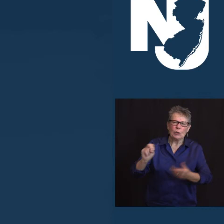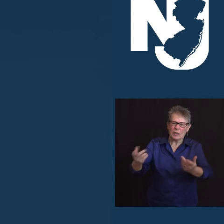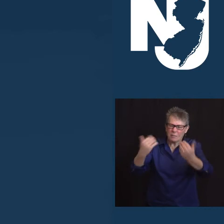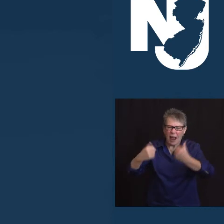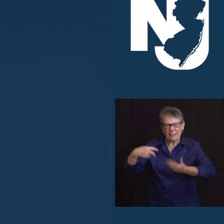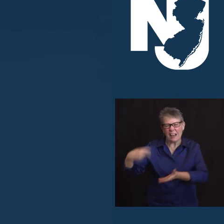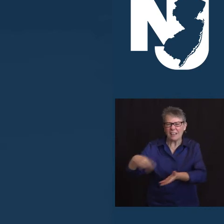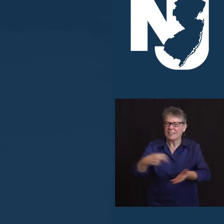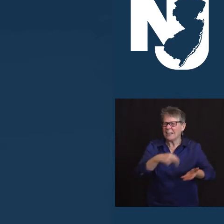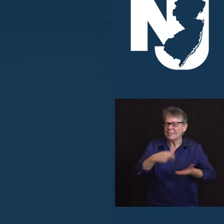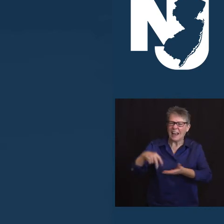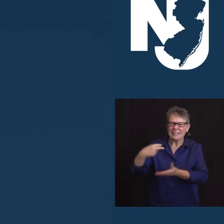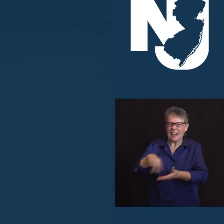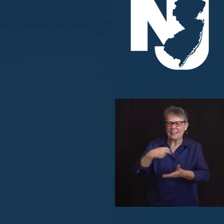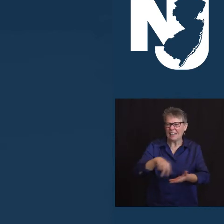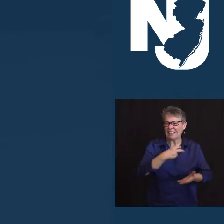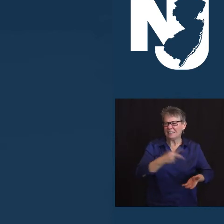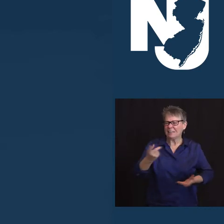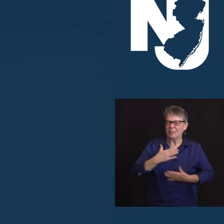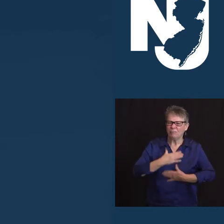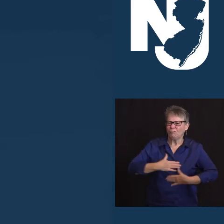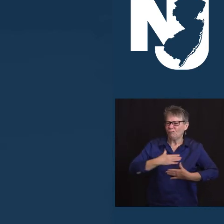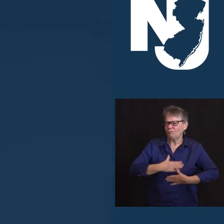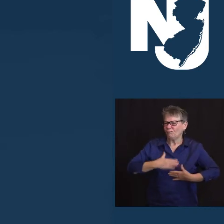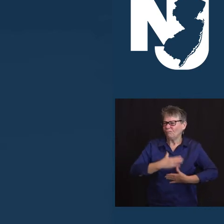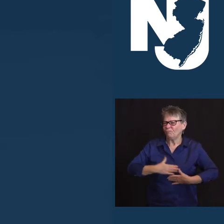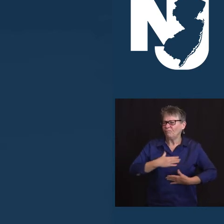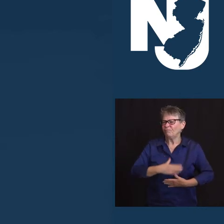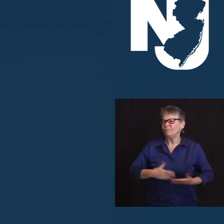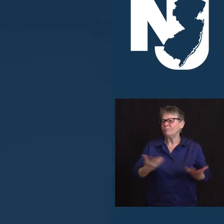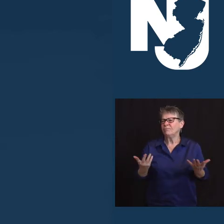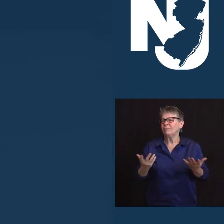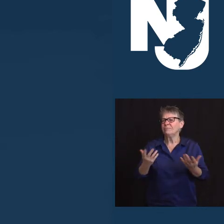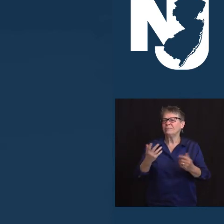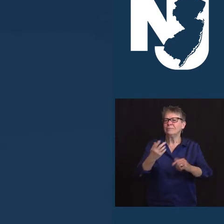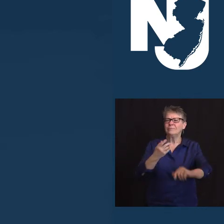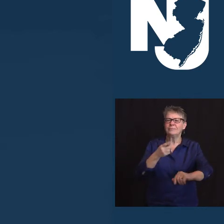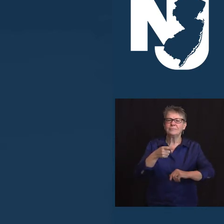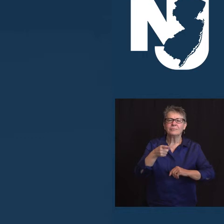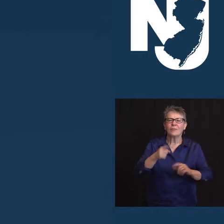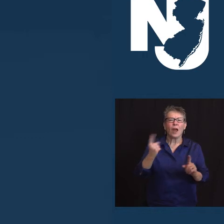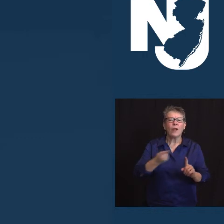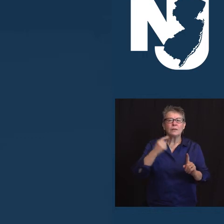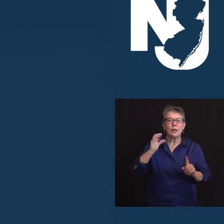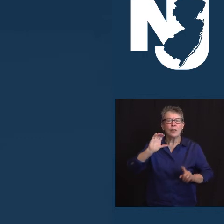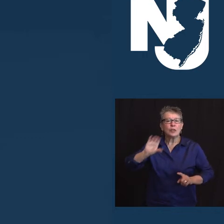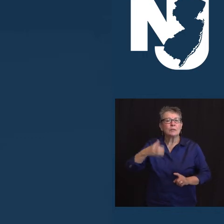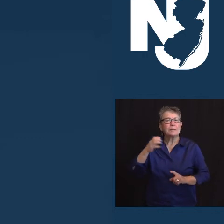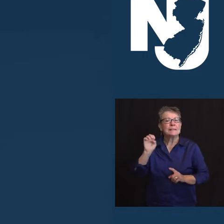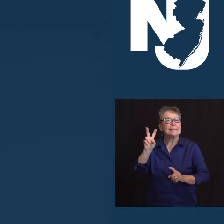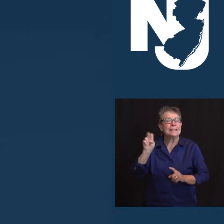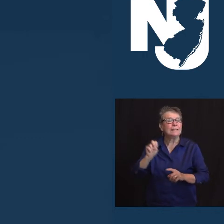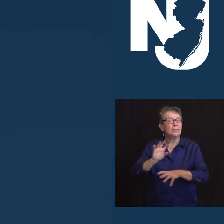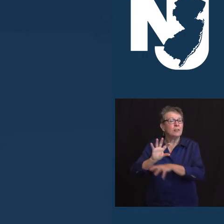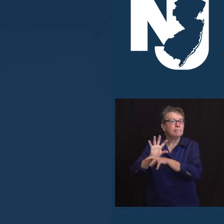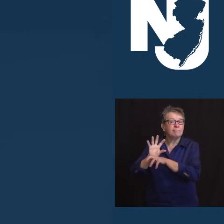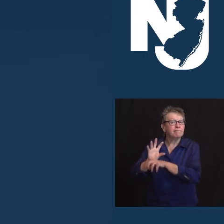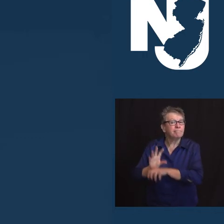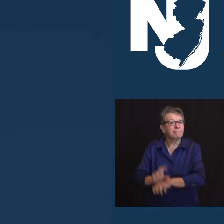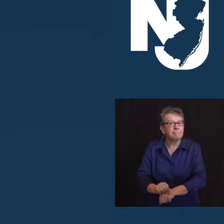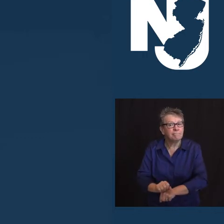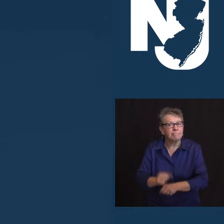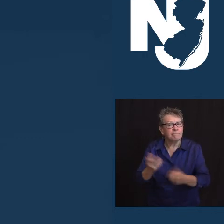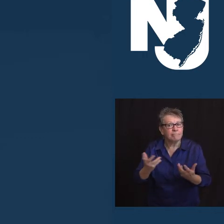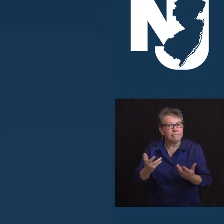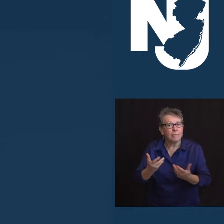while. Or whether it was maintaining her Christmas Eve tradition of buying her kids, grandkids, and great-grandkids